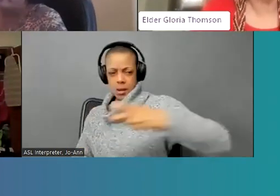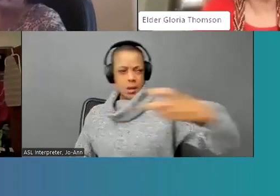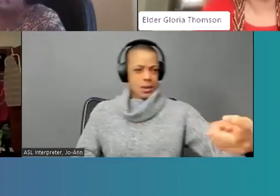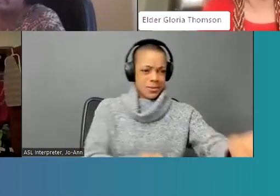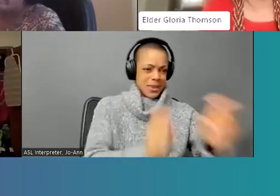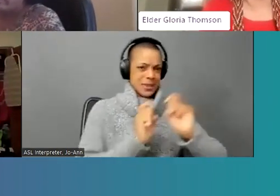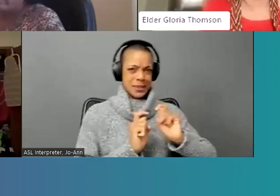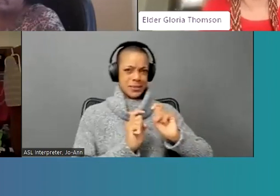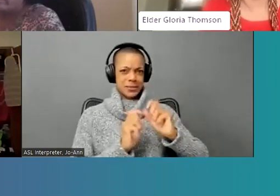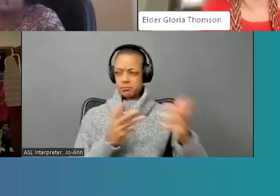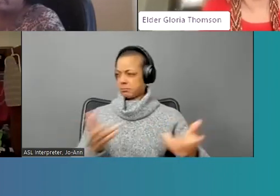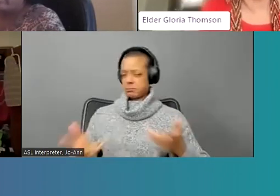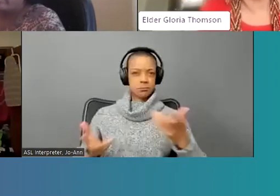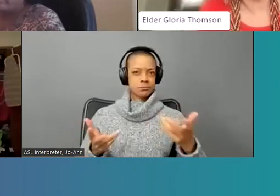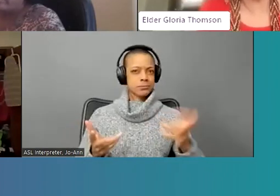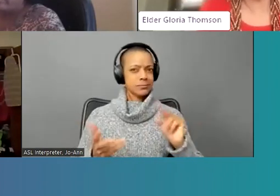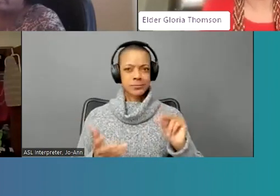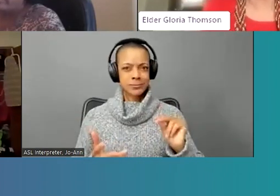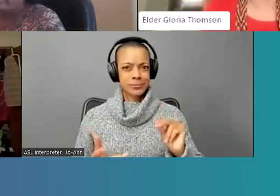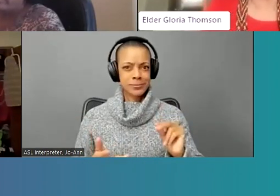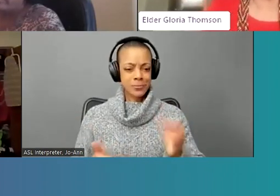offering tobacco to our own people, because